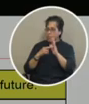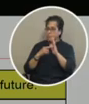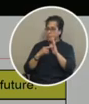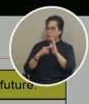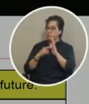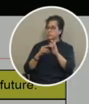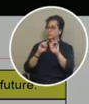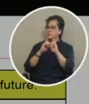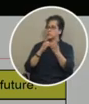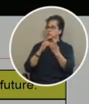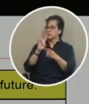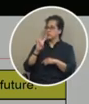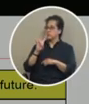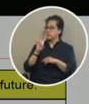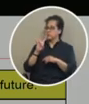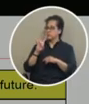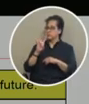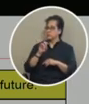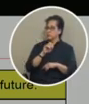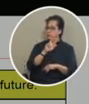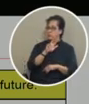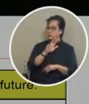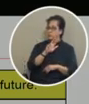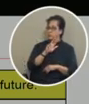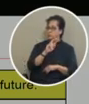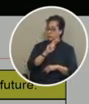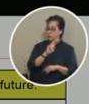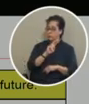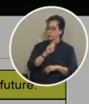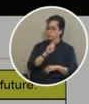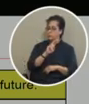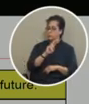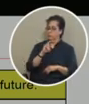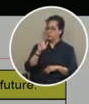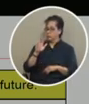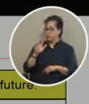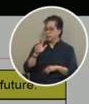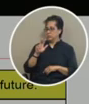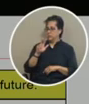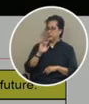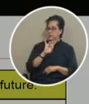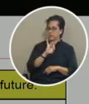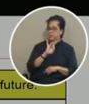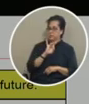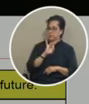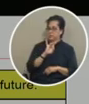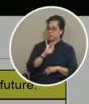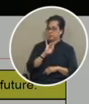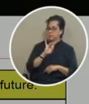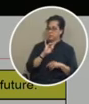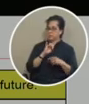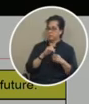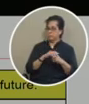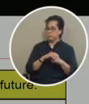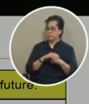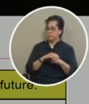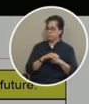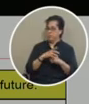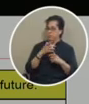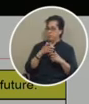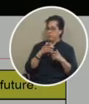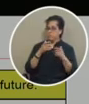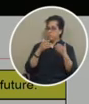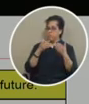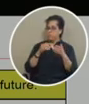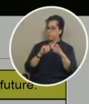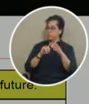Rivera, Representative Vanello, Representative Schwartzbein, Representative Hernandez, and Representative Lizarraga in the queue in that order. So let's start